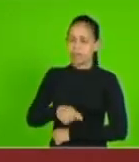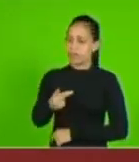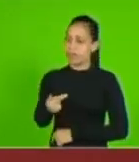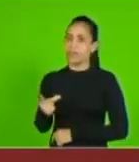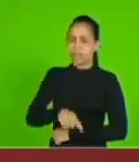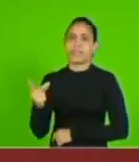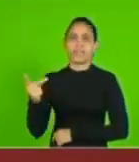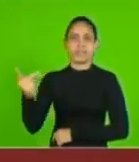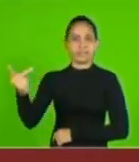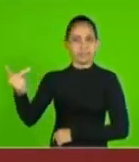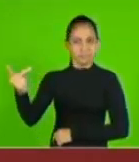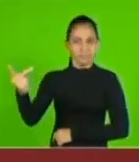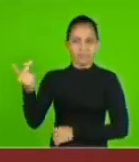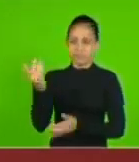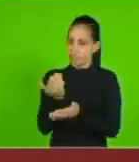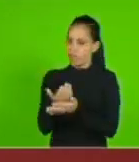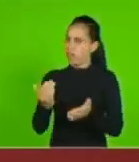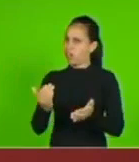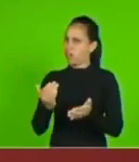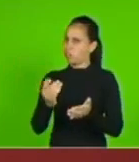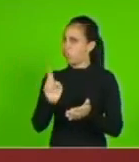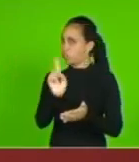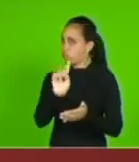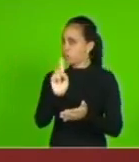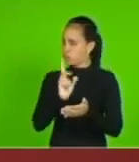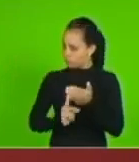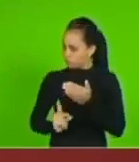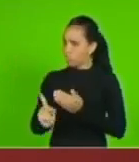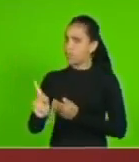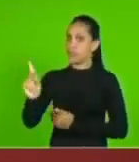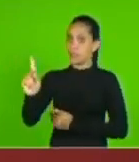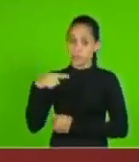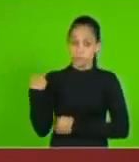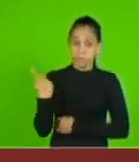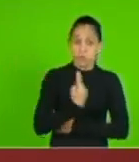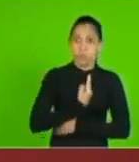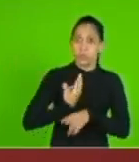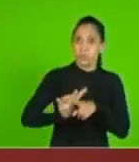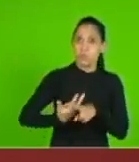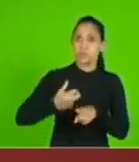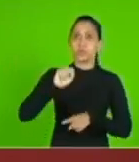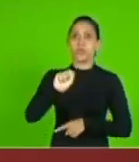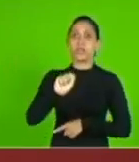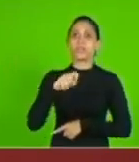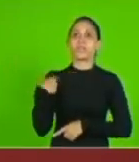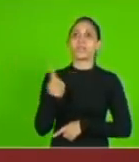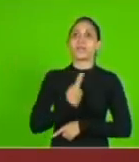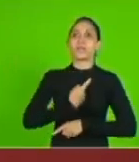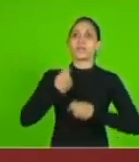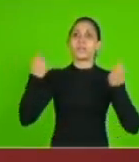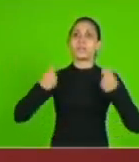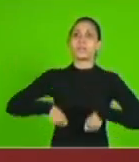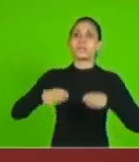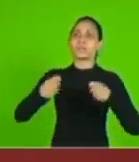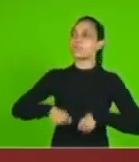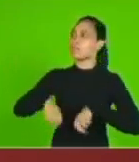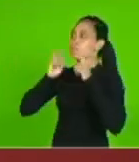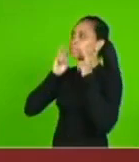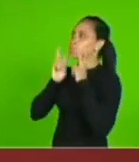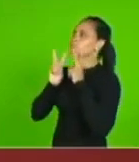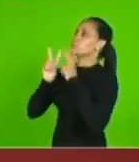leave this world and this will remain forever. And for our victory, we need to look